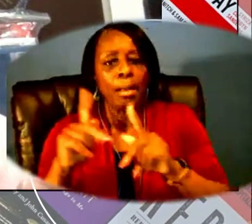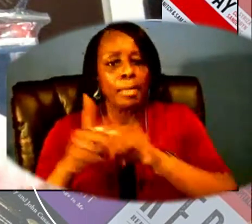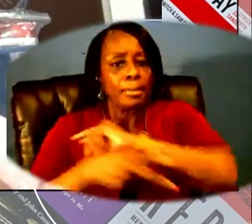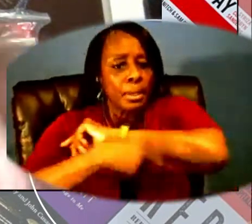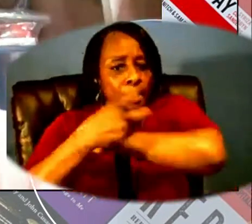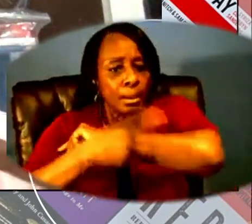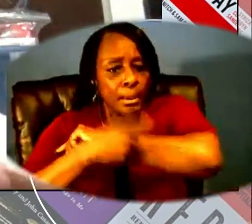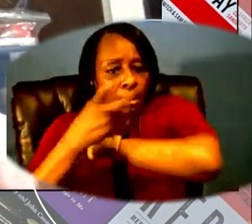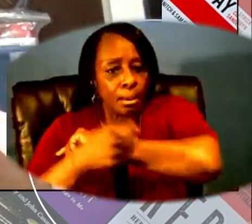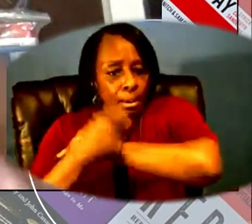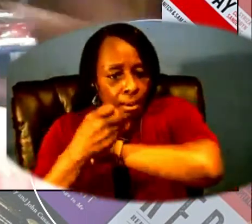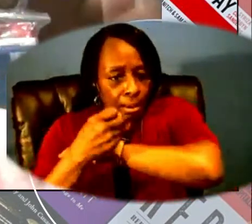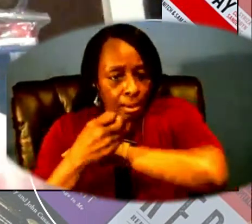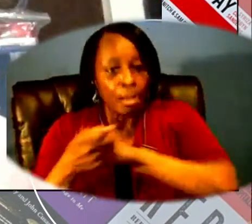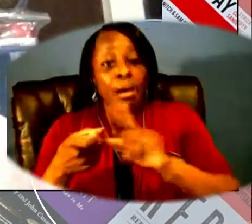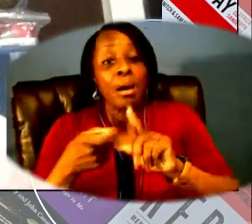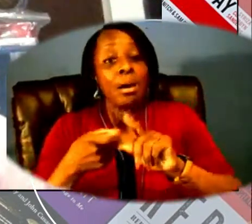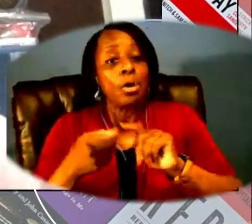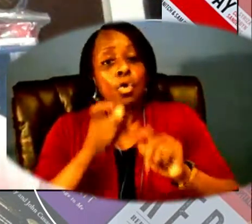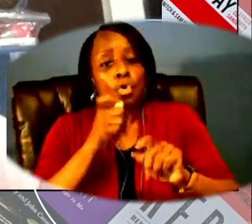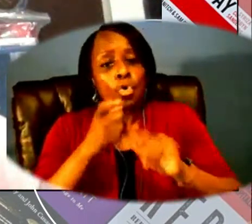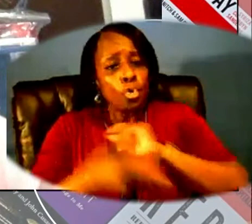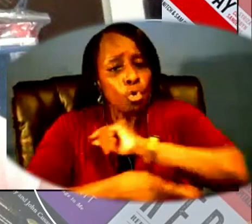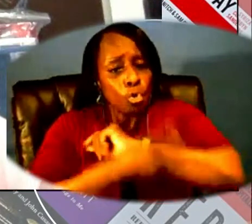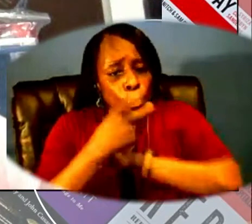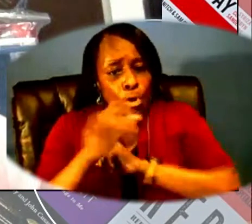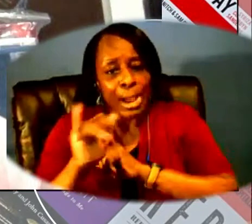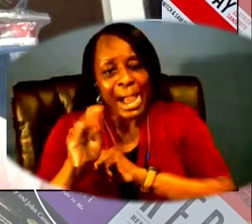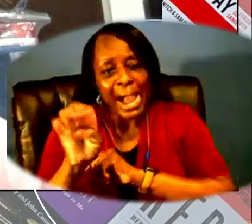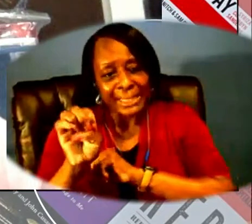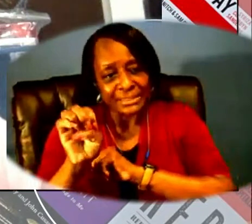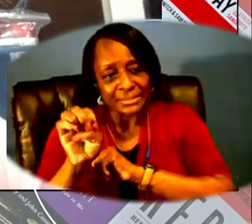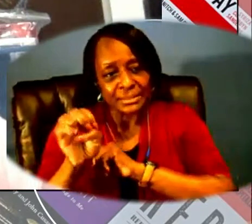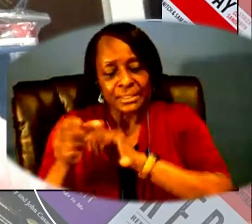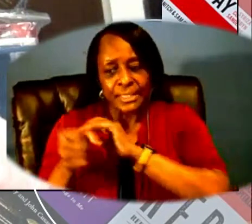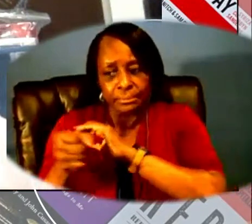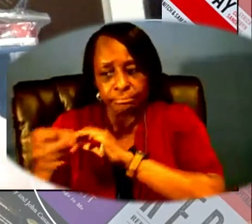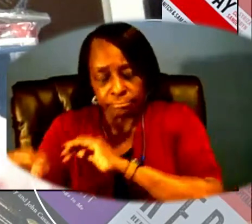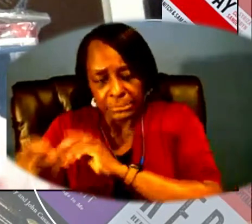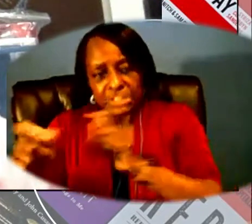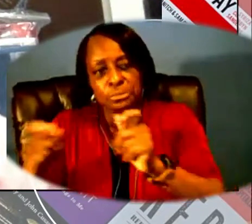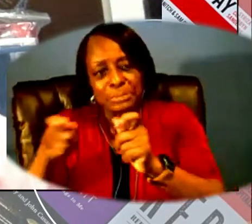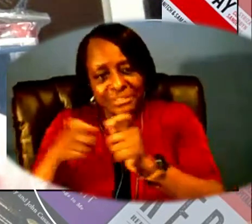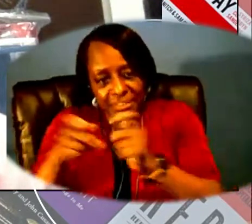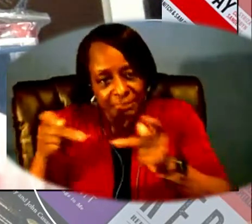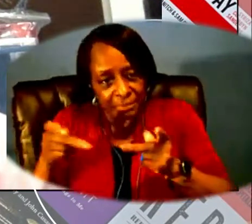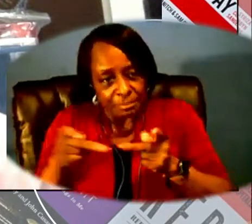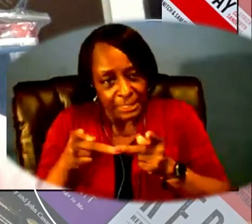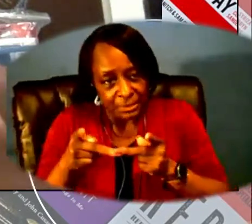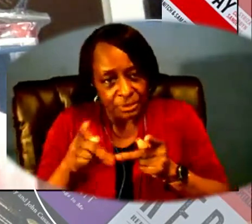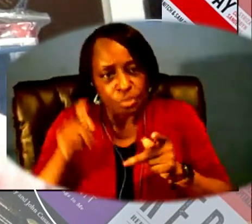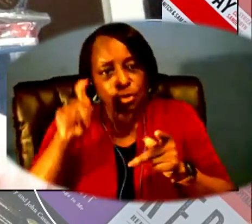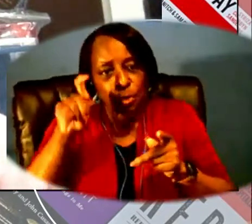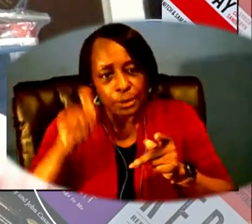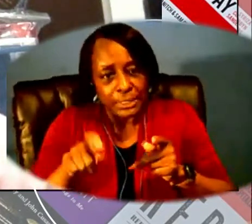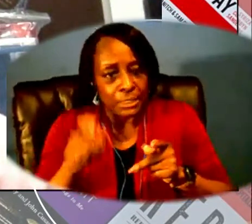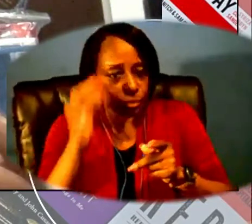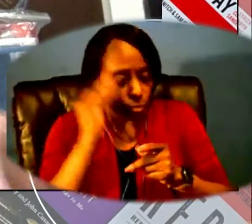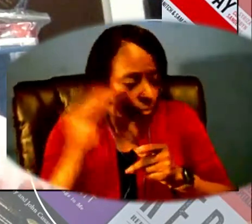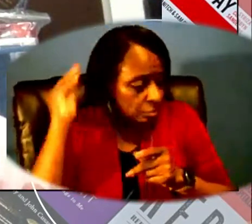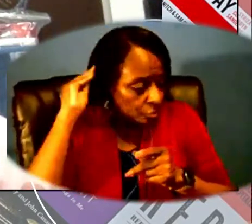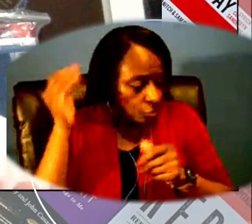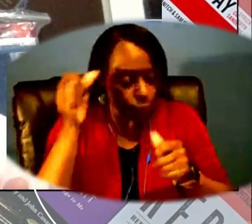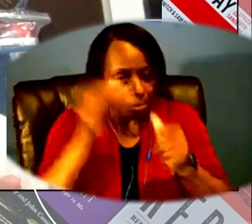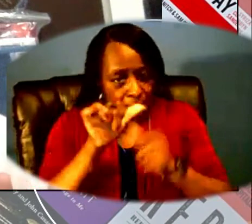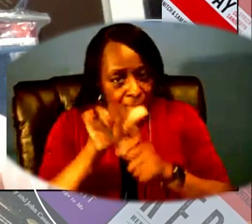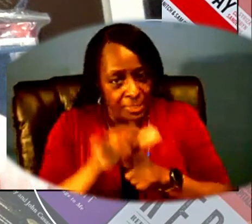ICE from ICE. Into these detention facilities. So I think that's the piece we really have to keep in mind, on top of the fact that when we're